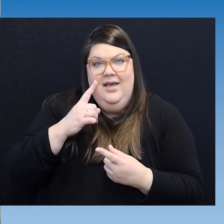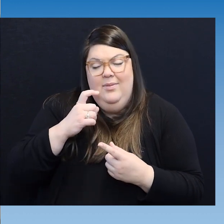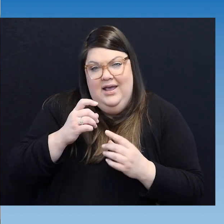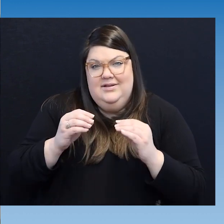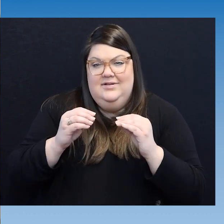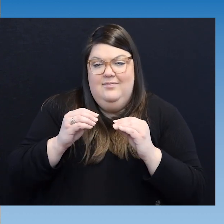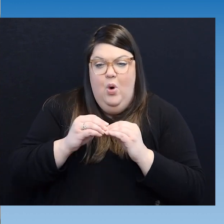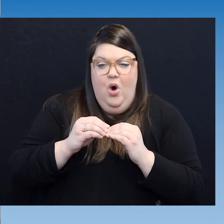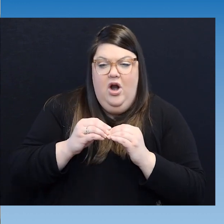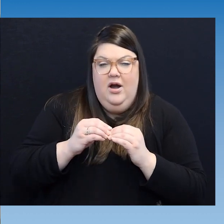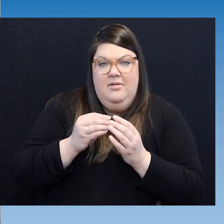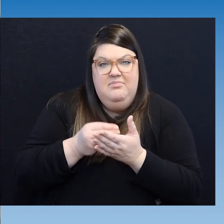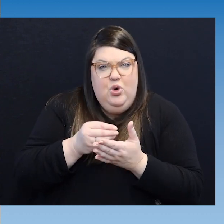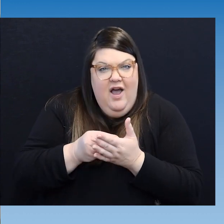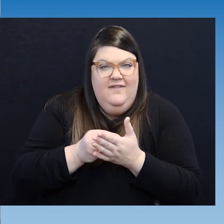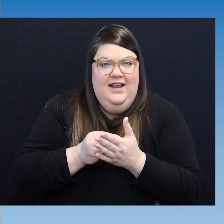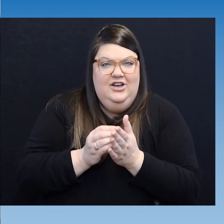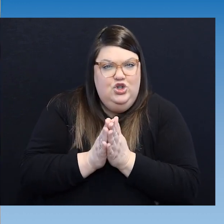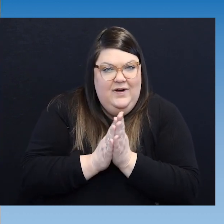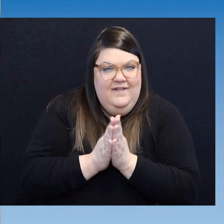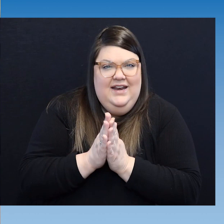increasingly profit-driven industry.